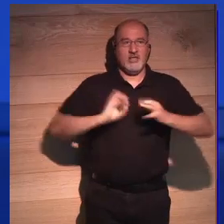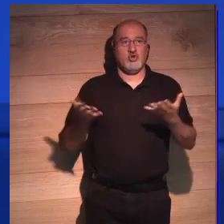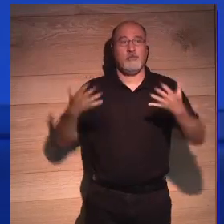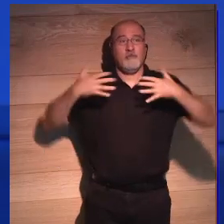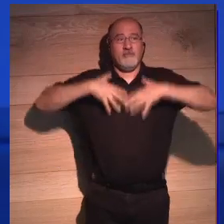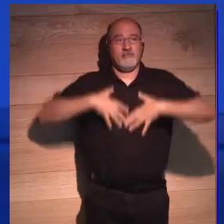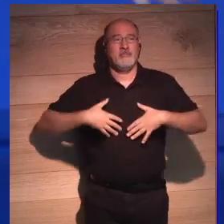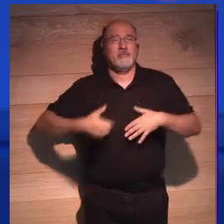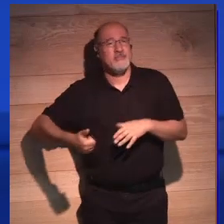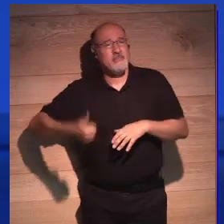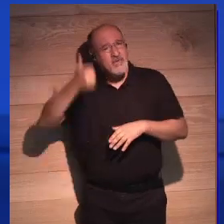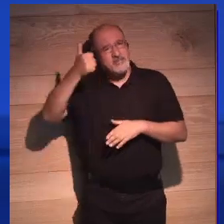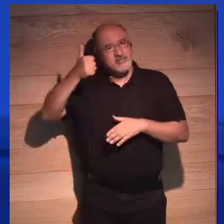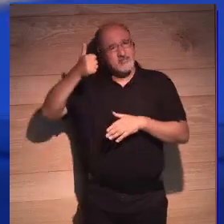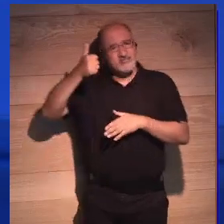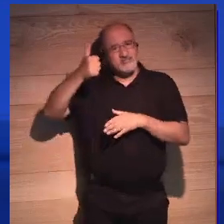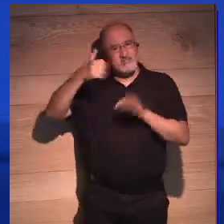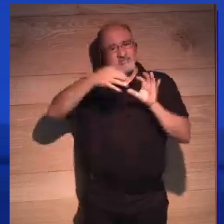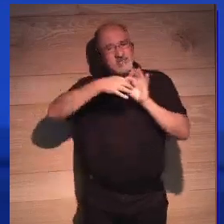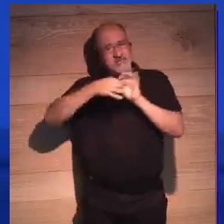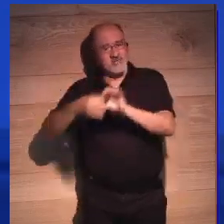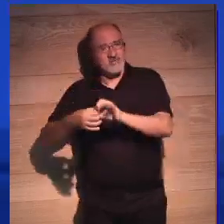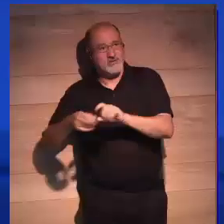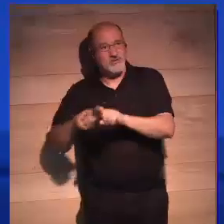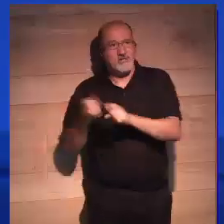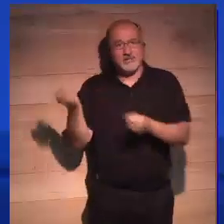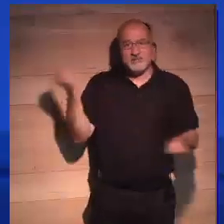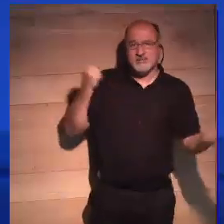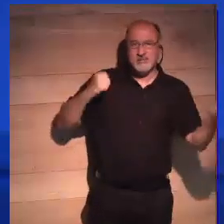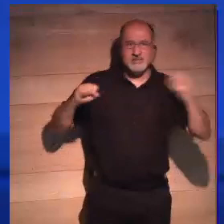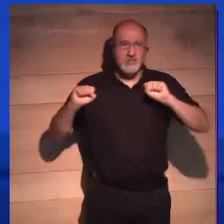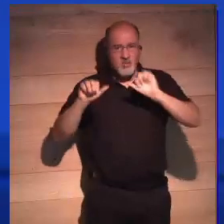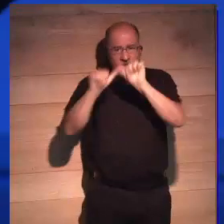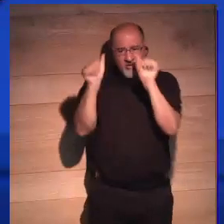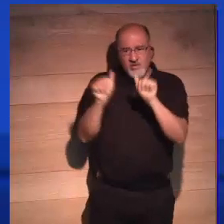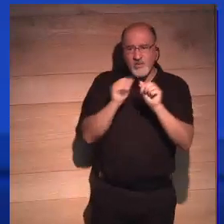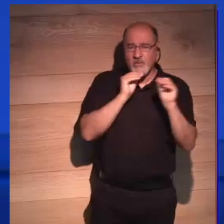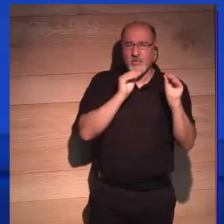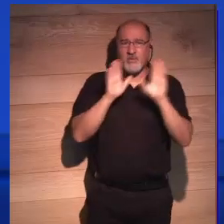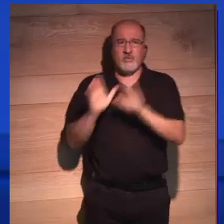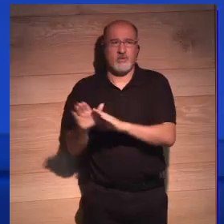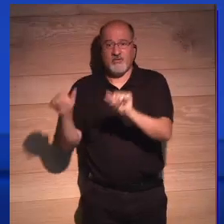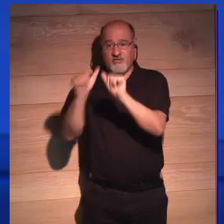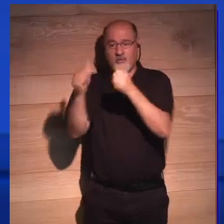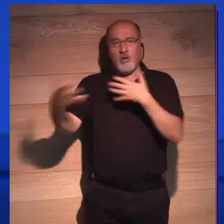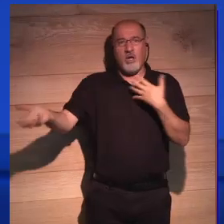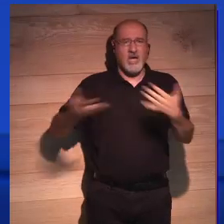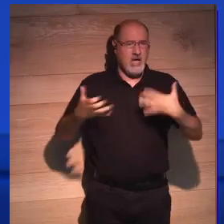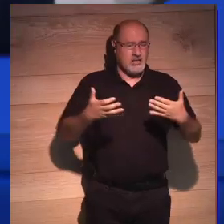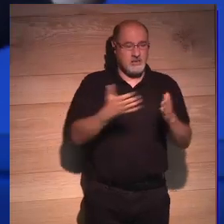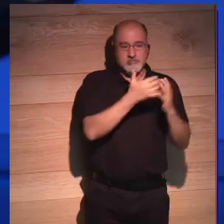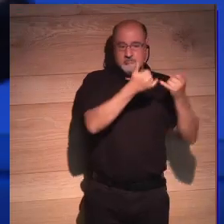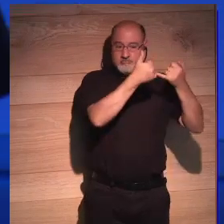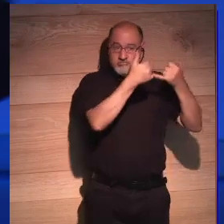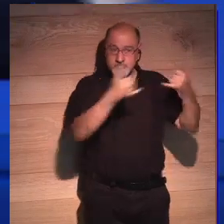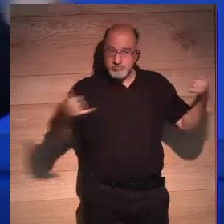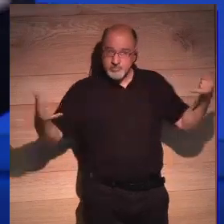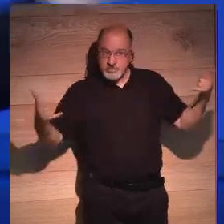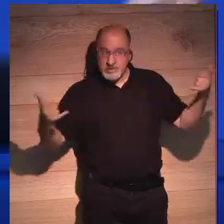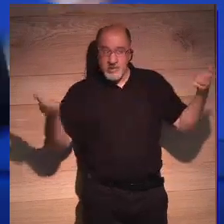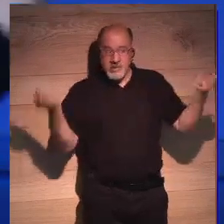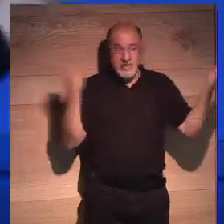map different forms of media or different art forms along this continuum. The ultimate, the pinnacle for us people who work